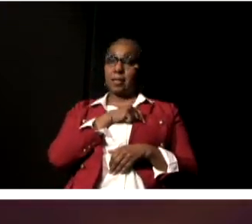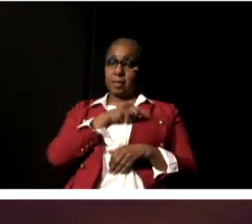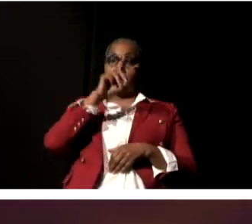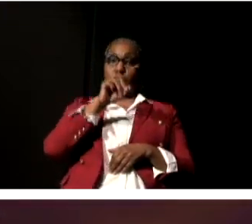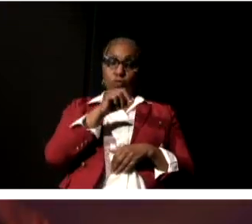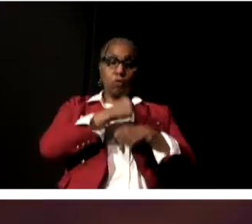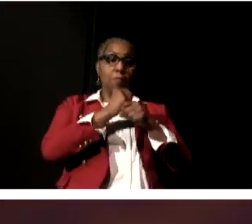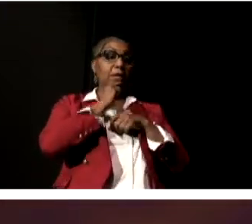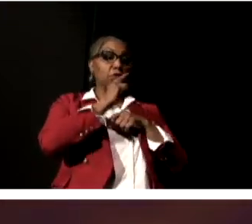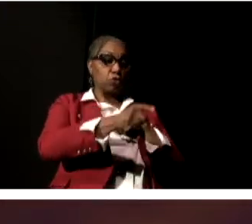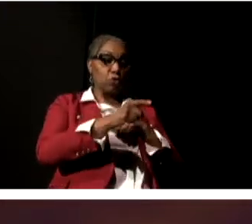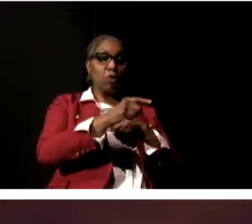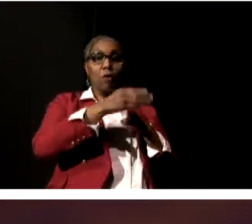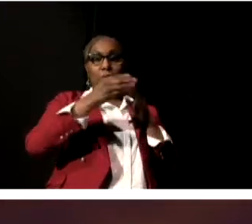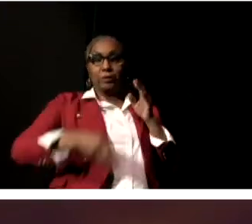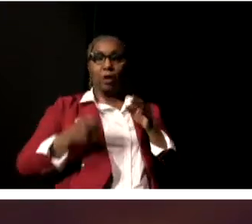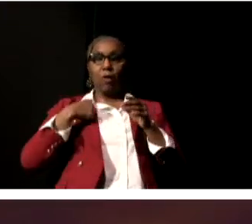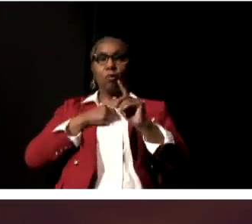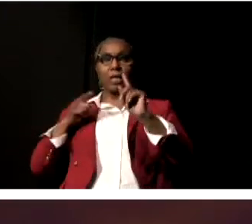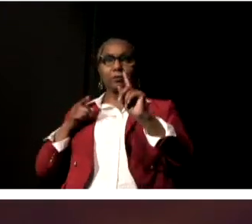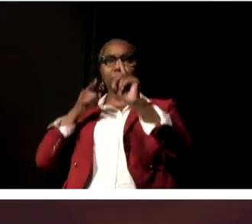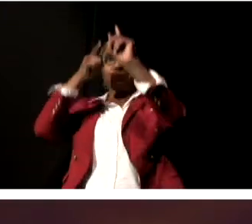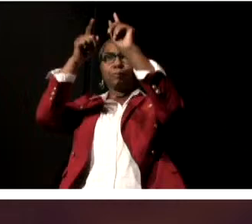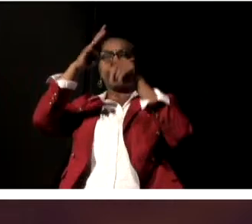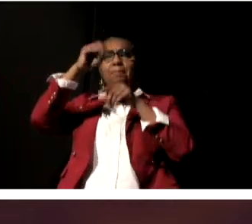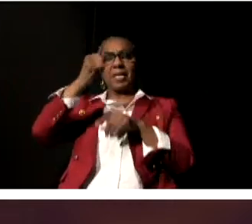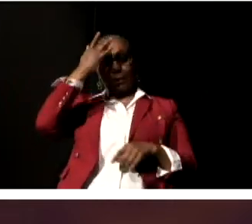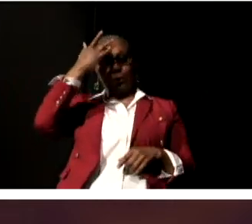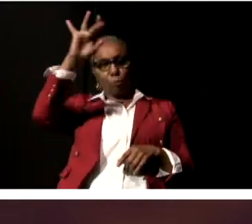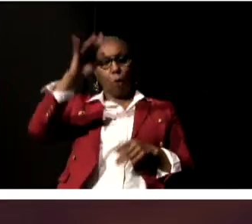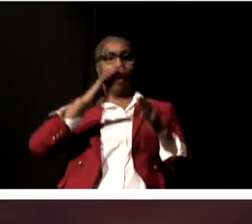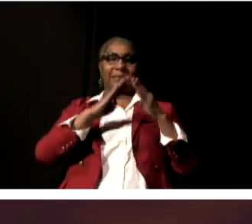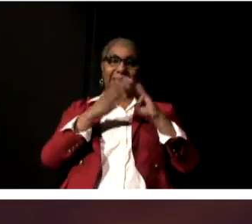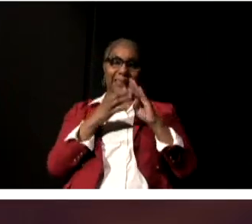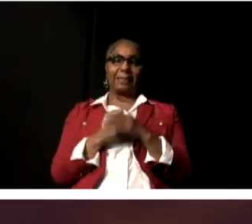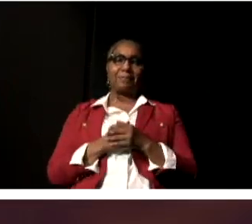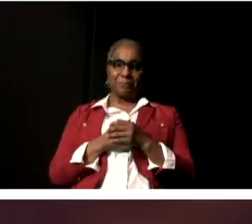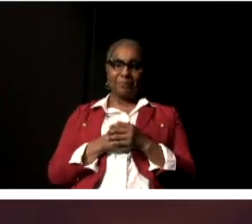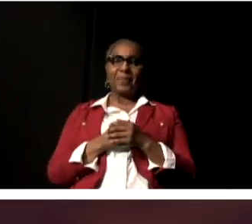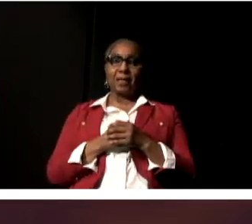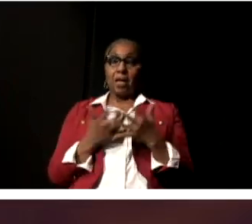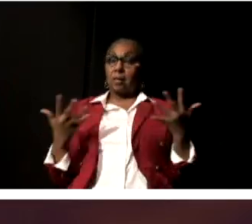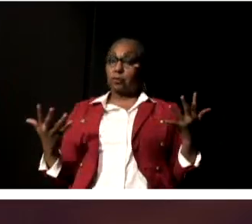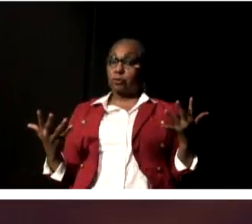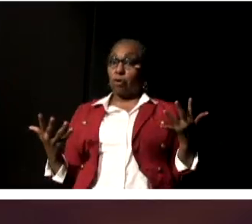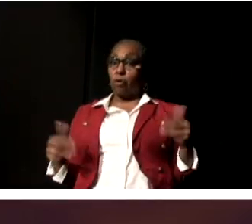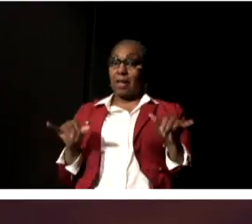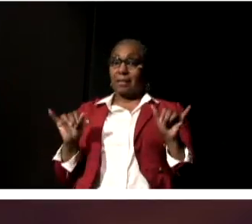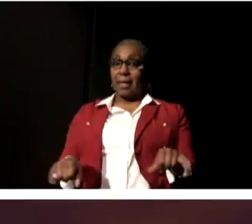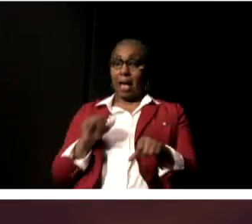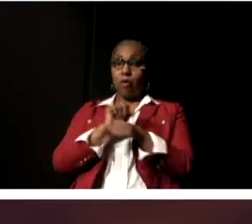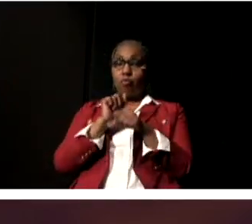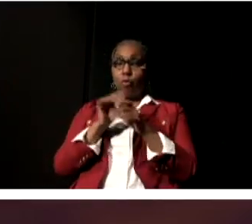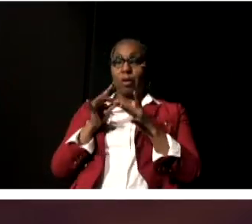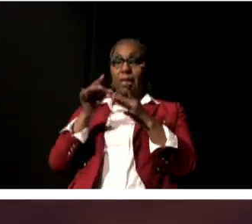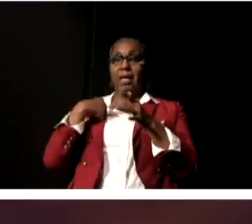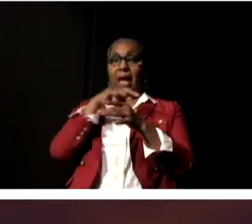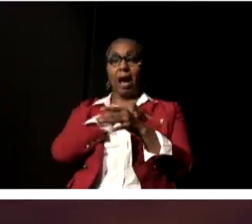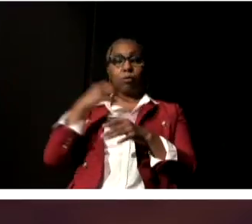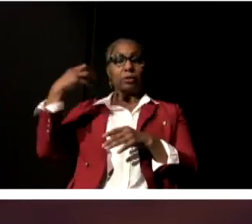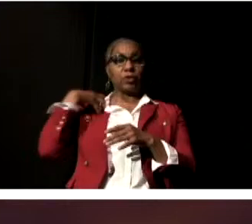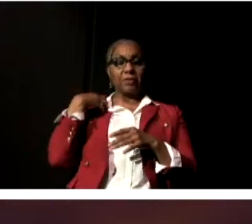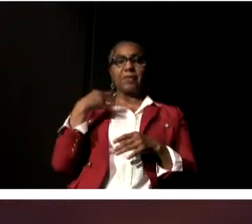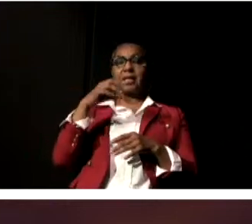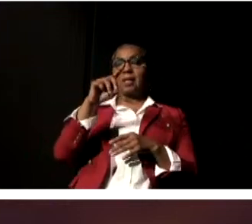for the Rock by striving to be a smart city. See, this work is led by our Chief Data Officer,